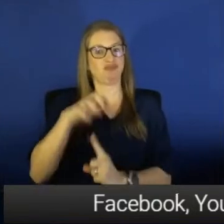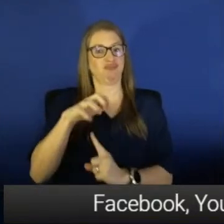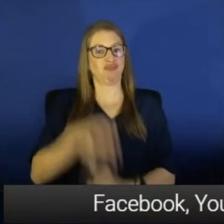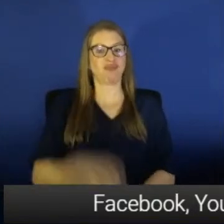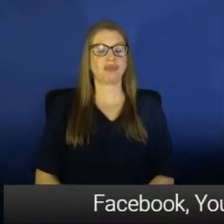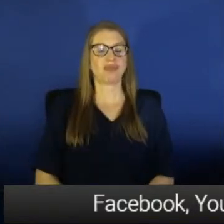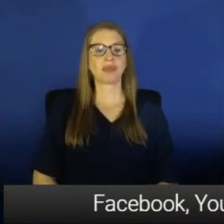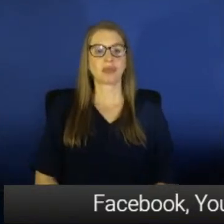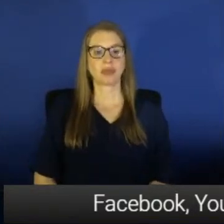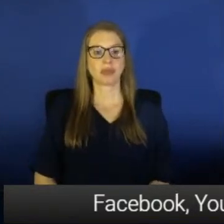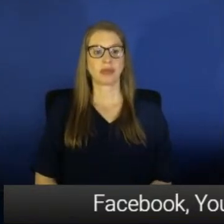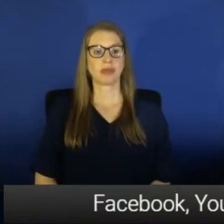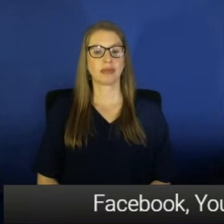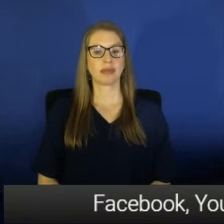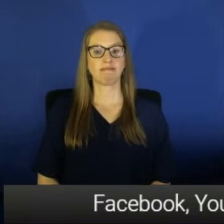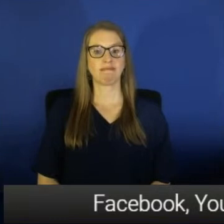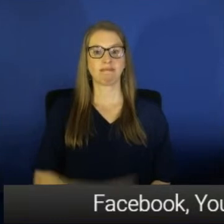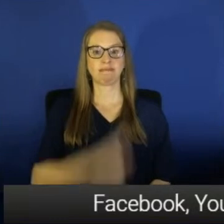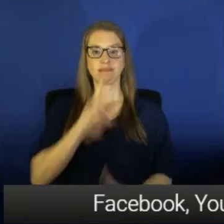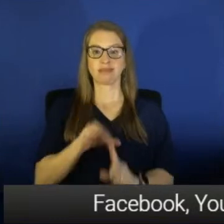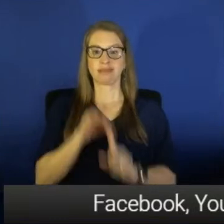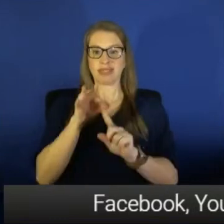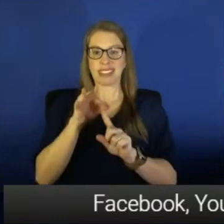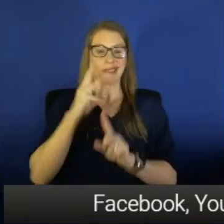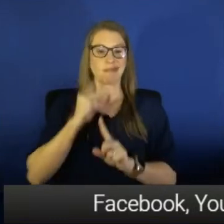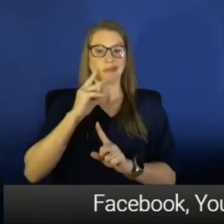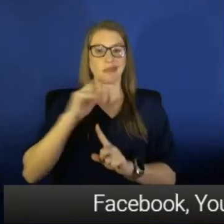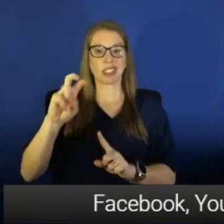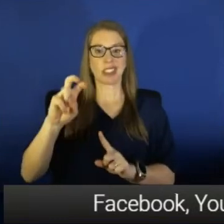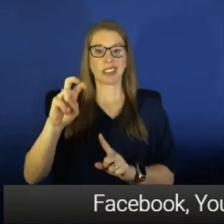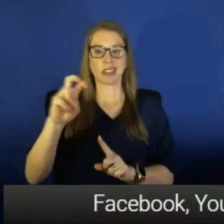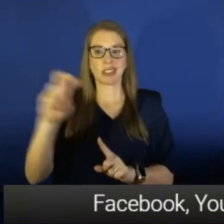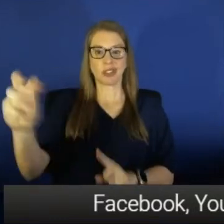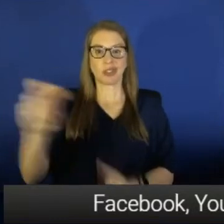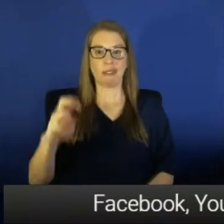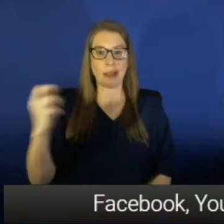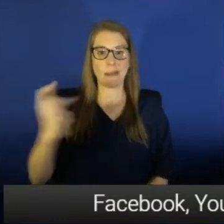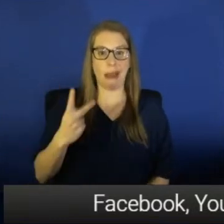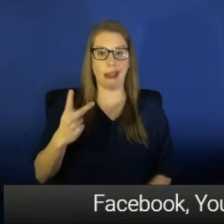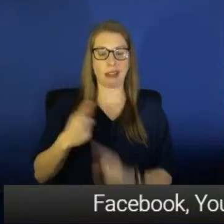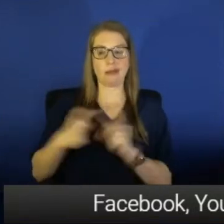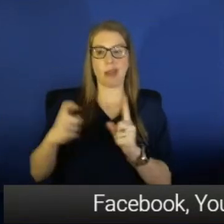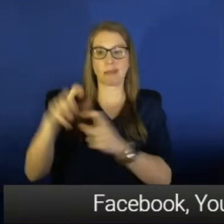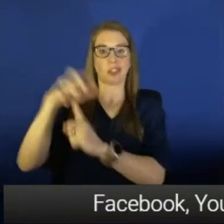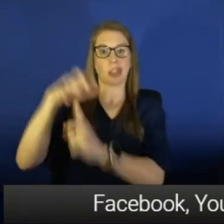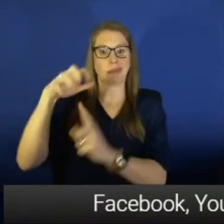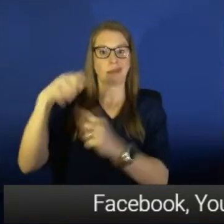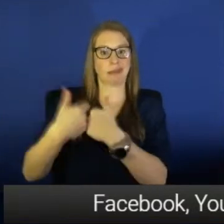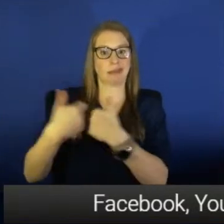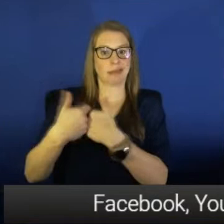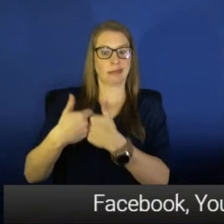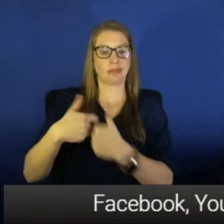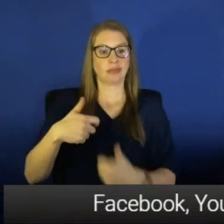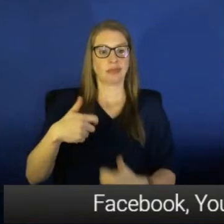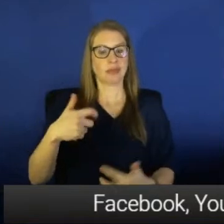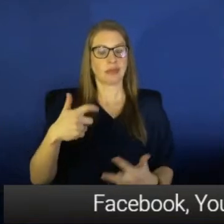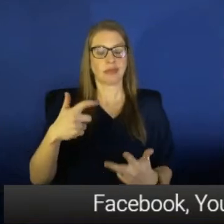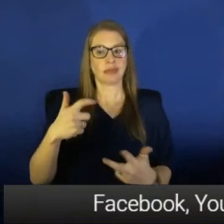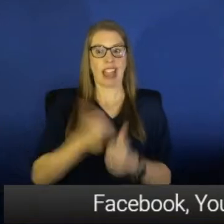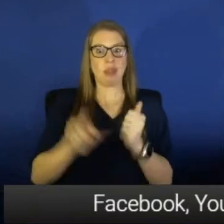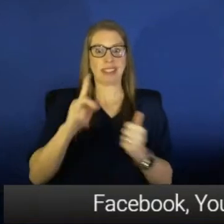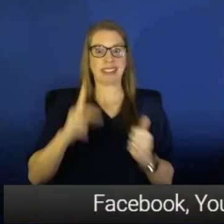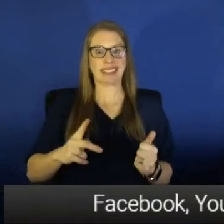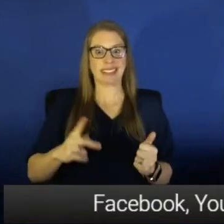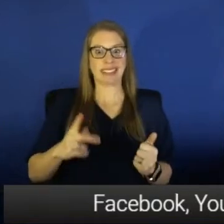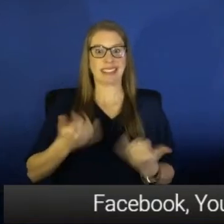a very unique experience traveling back with the team after the championship, but I think everybody was still kind